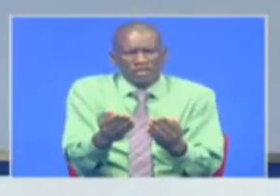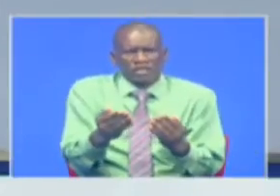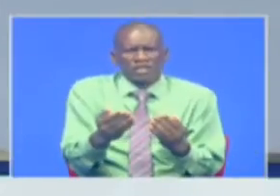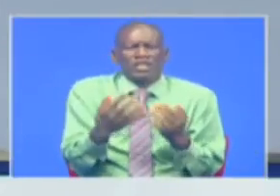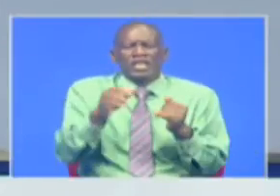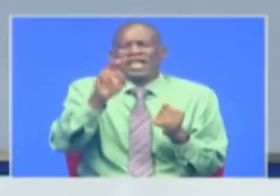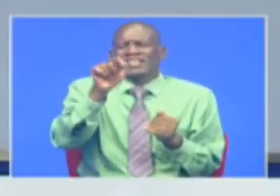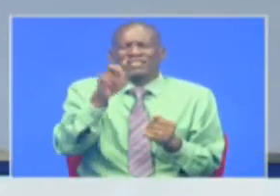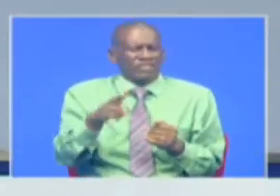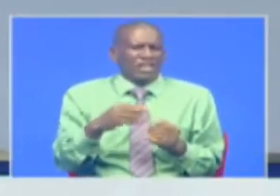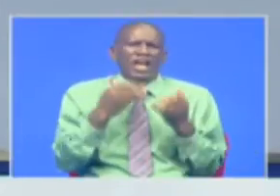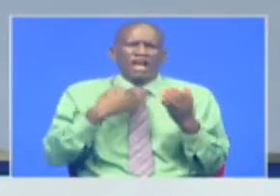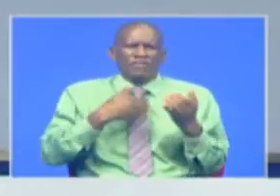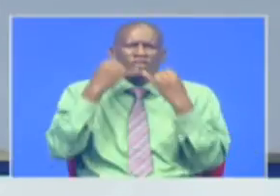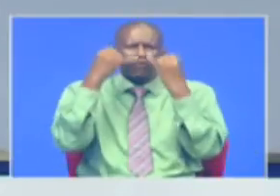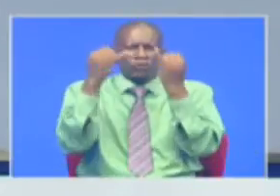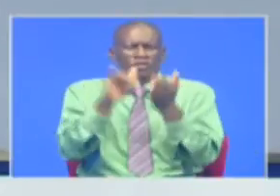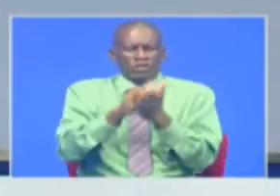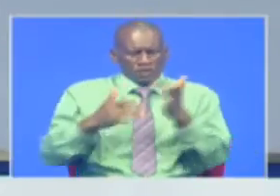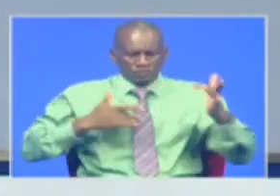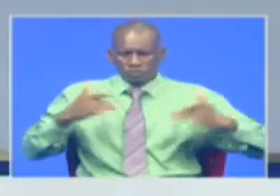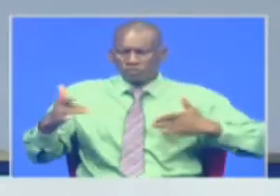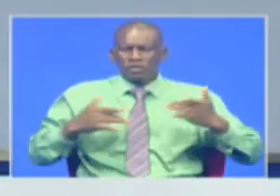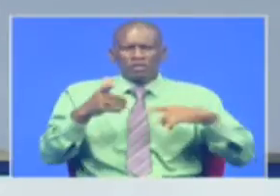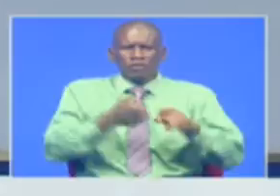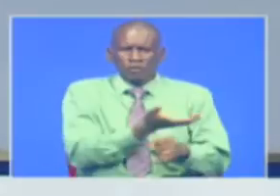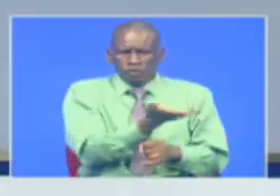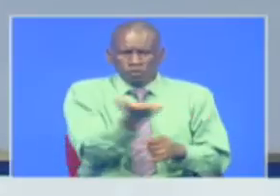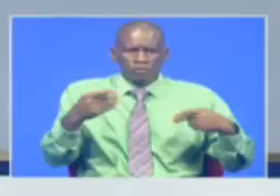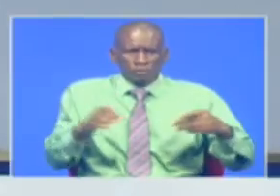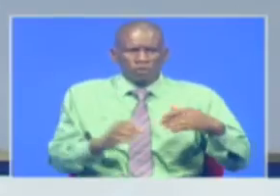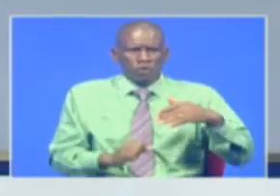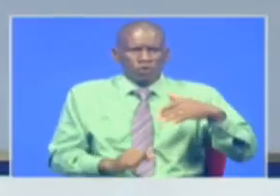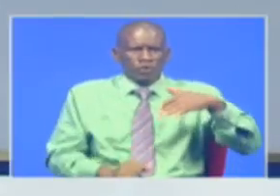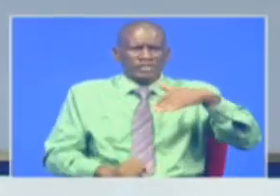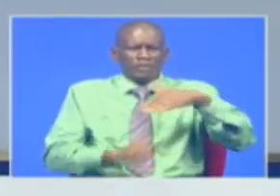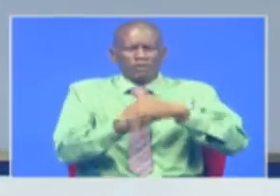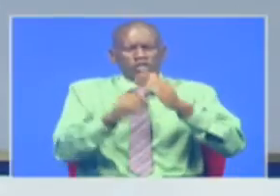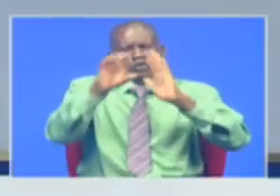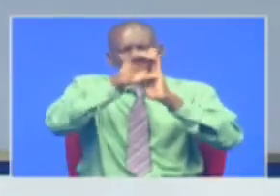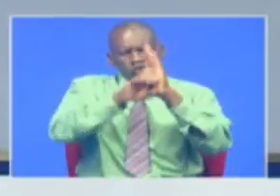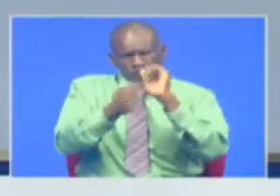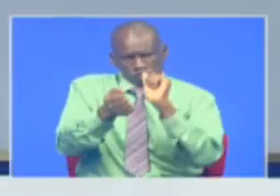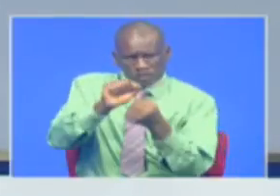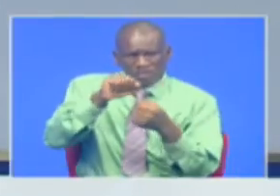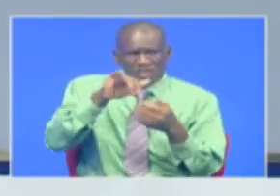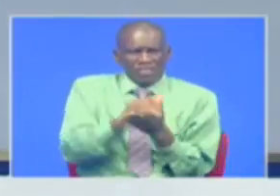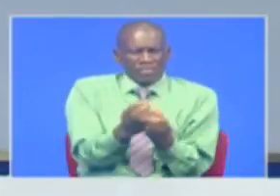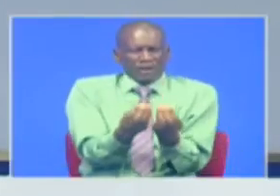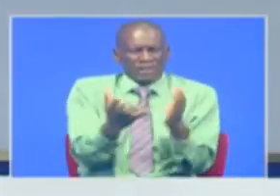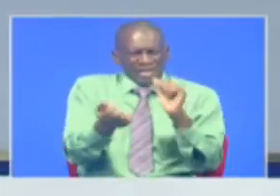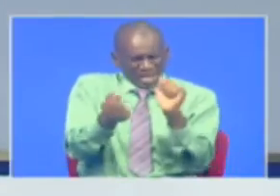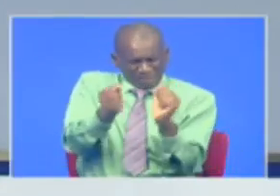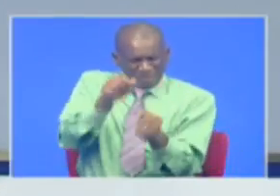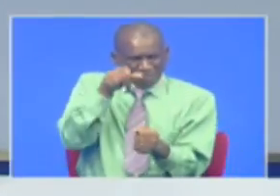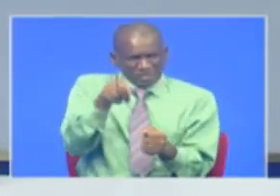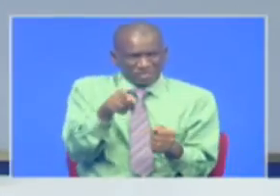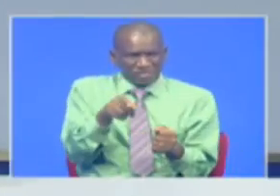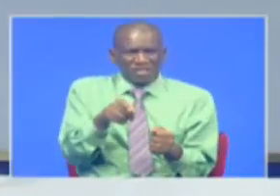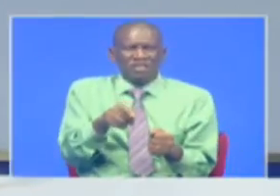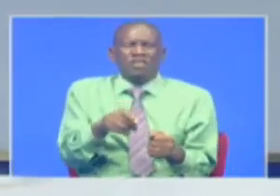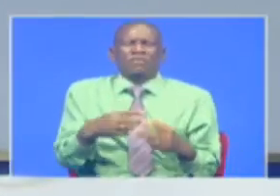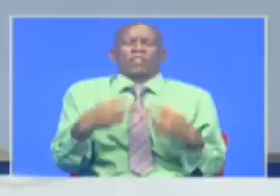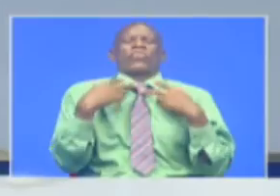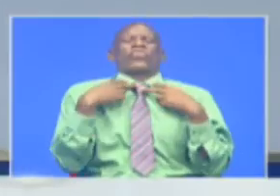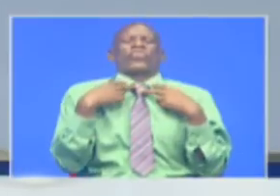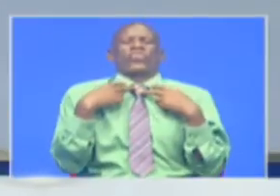has learnt that there are concerns among those backing constitutional reforms that the many amendments would derail the aspirations